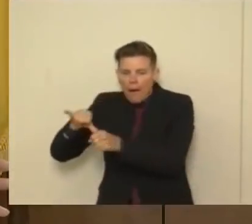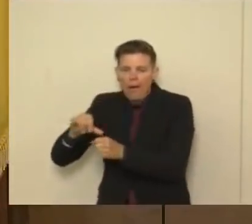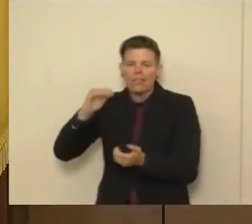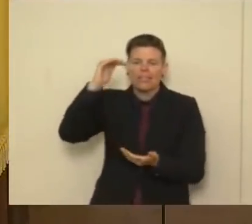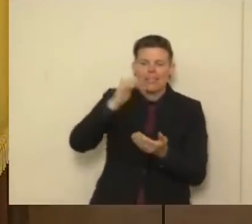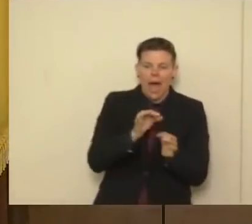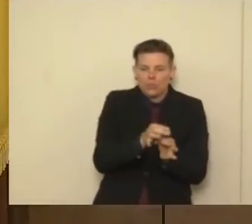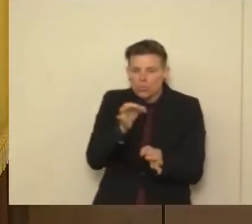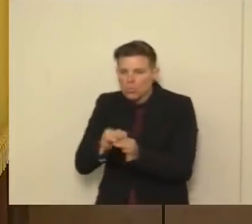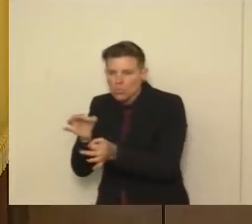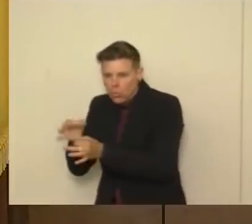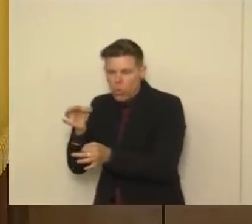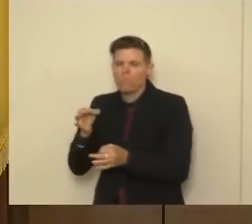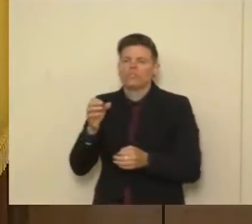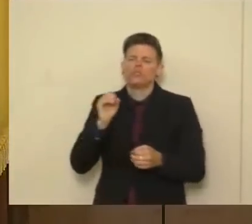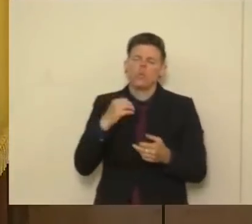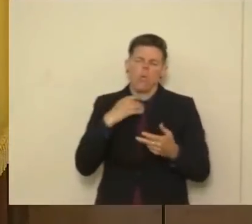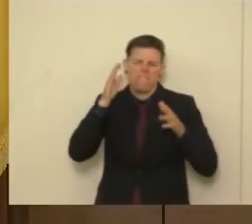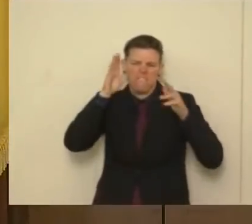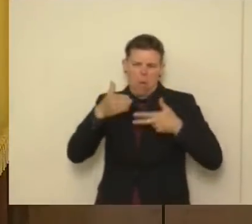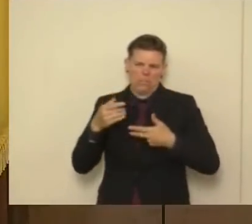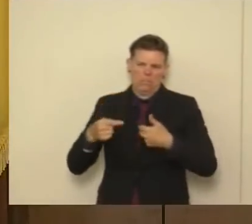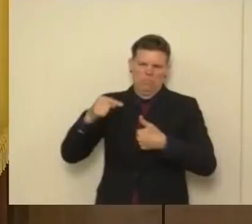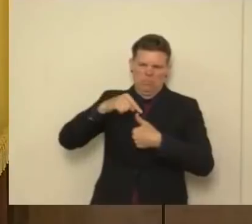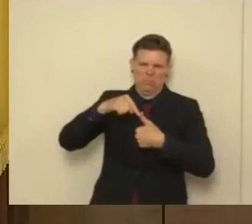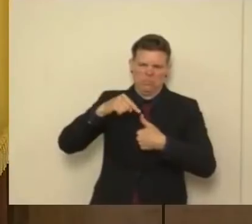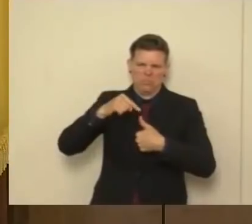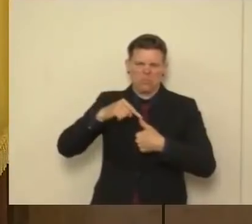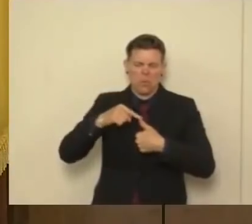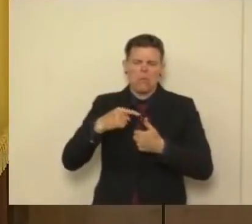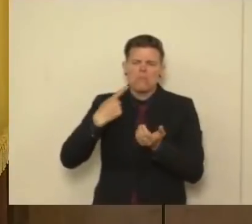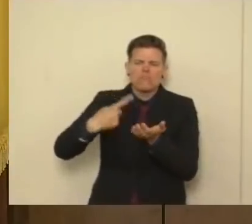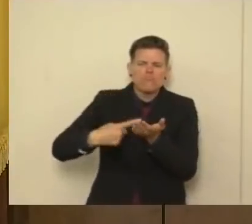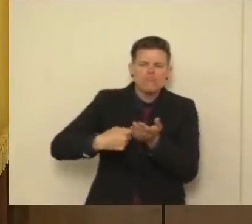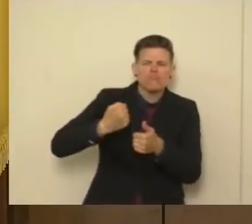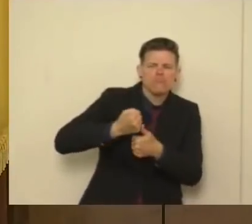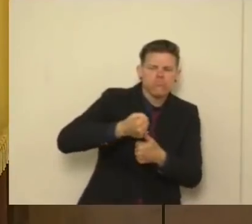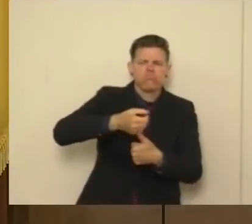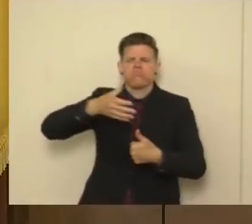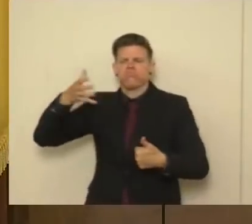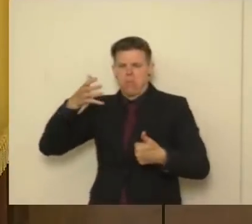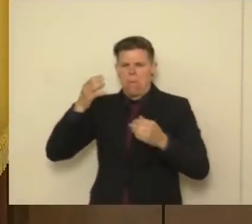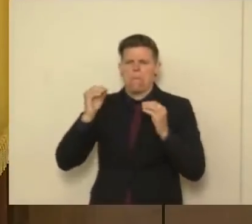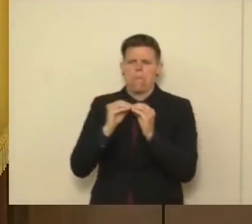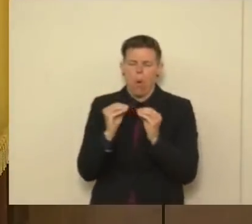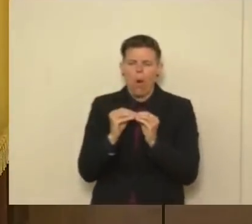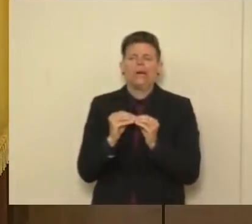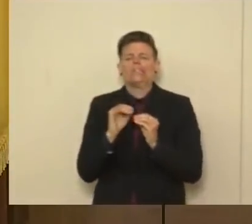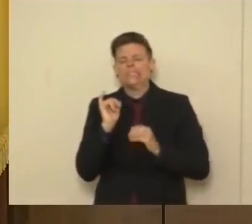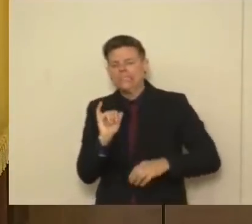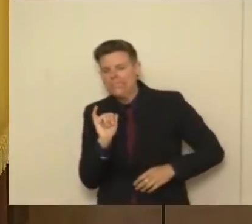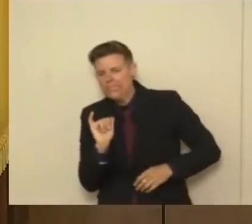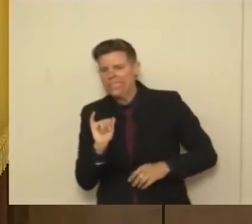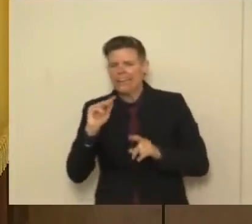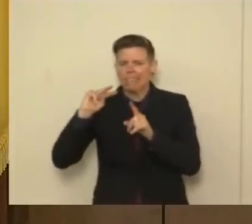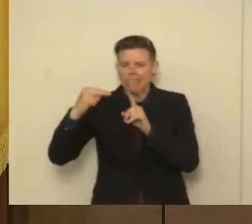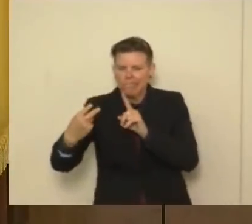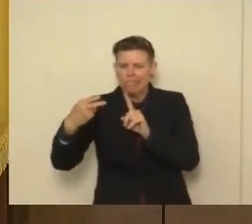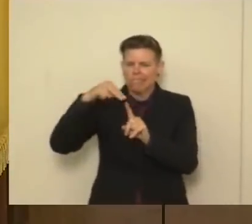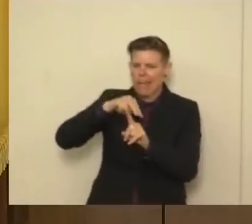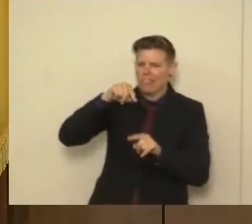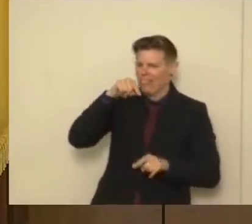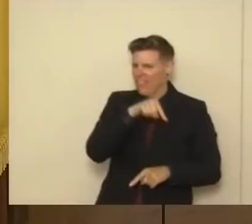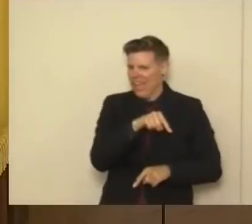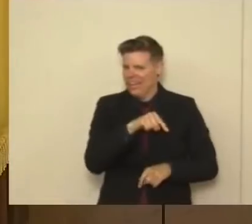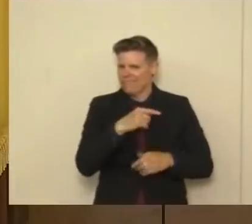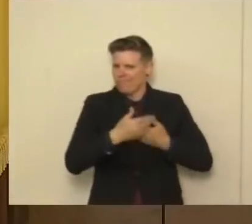public health experts to decide where. You're going to hear about some negative issues related to that. Why would we go to pooling when